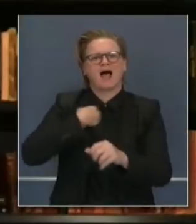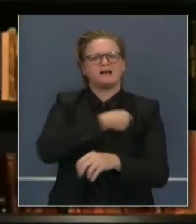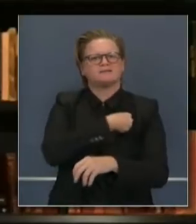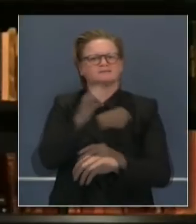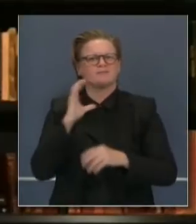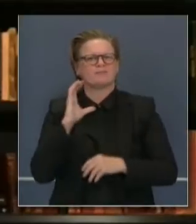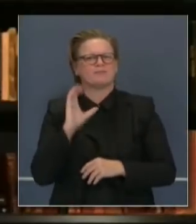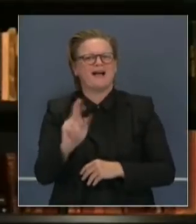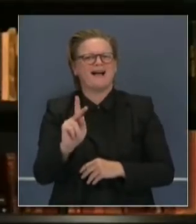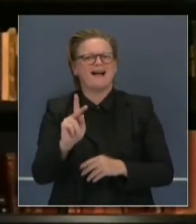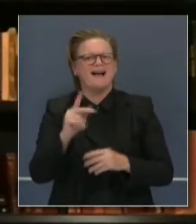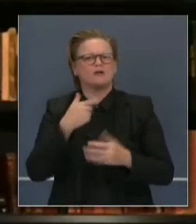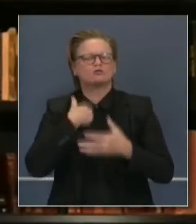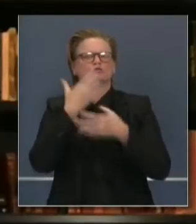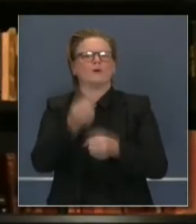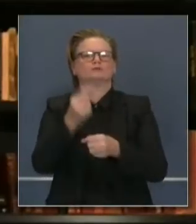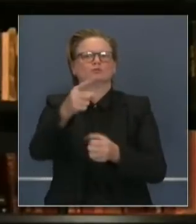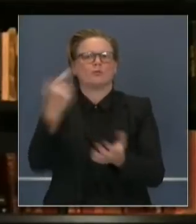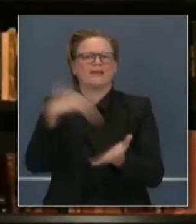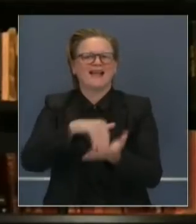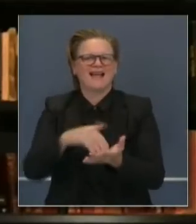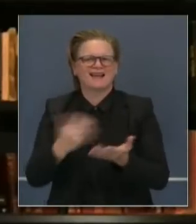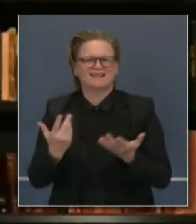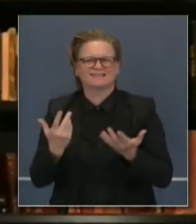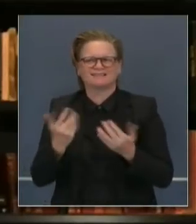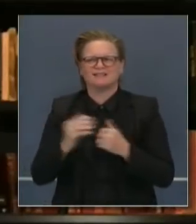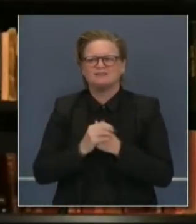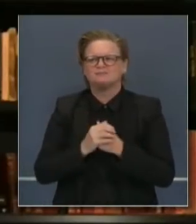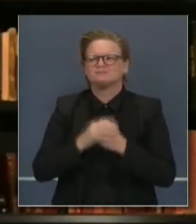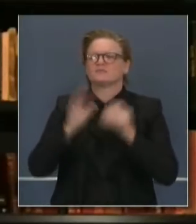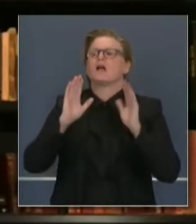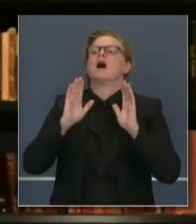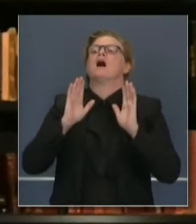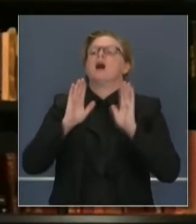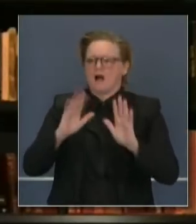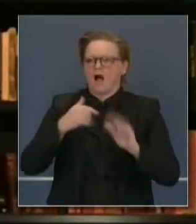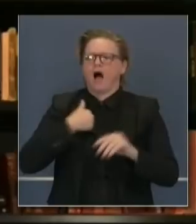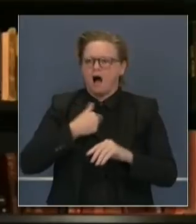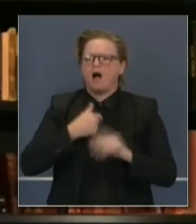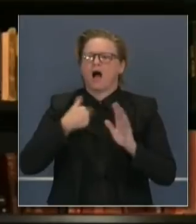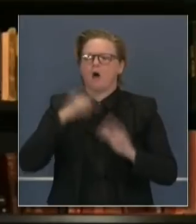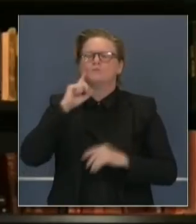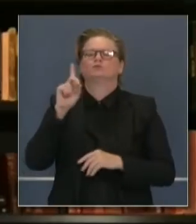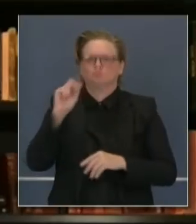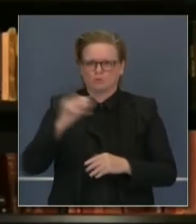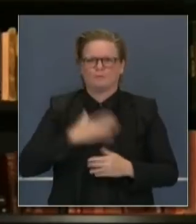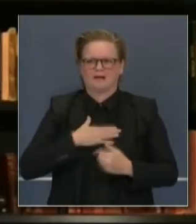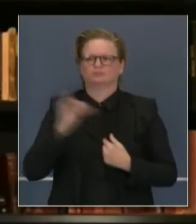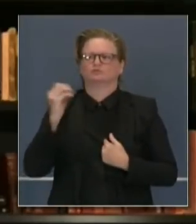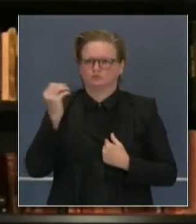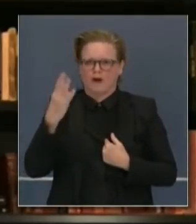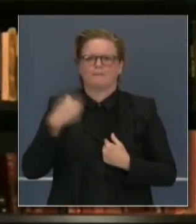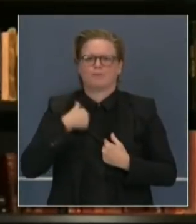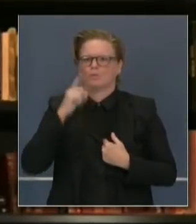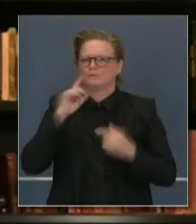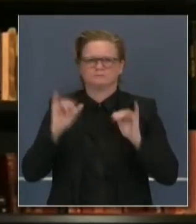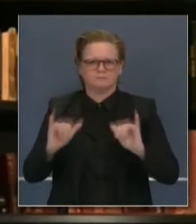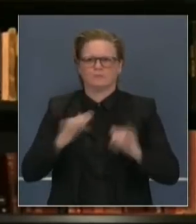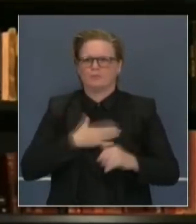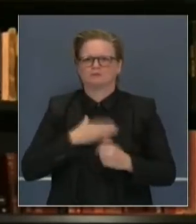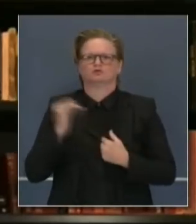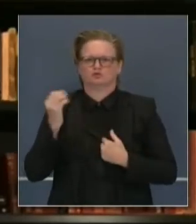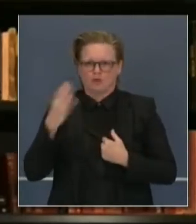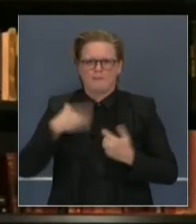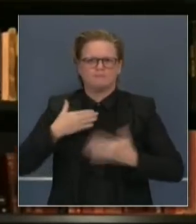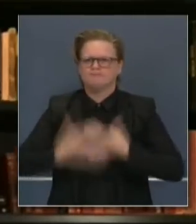late? Doing my job. I'll continue to do my job. That's what I have to do. As it relates to the first part of your question, Dr. Galley, as it relates